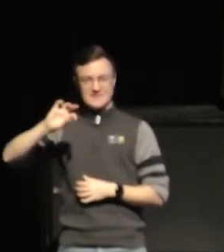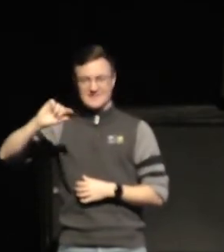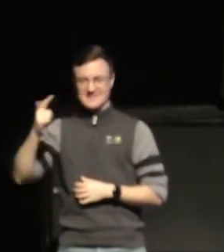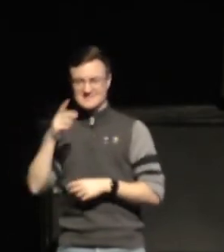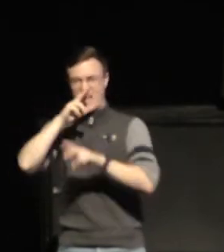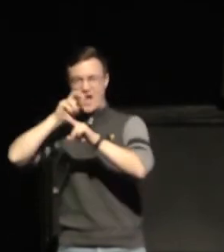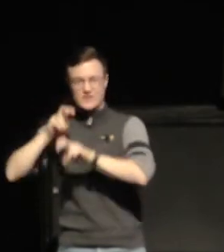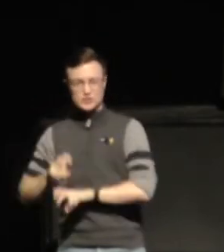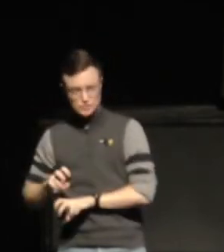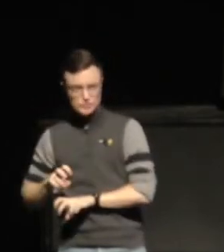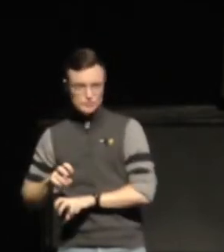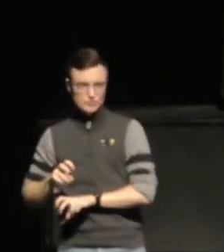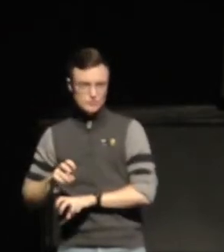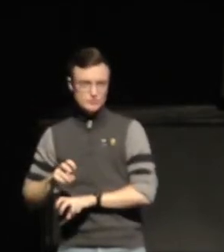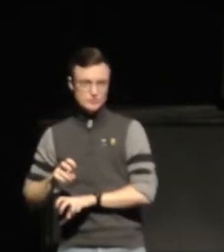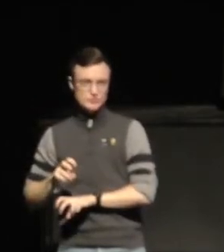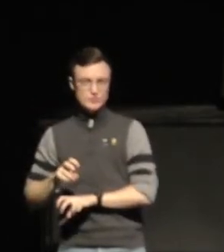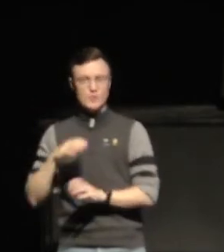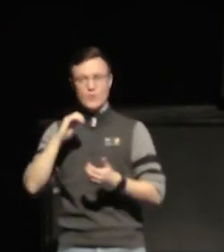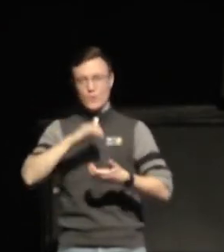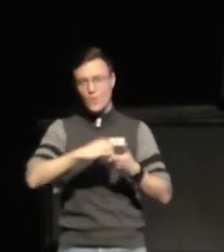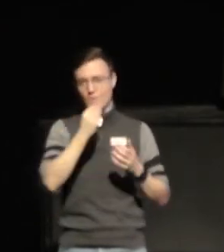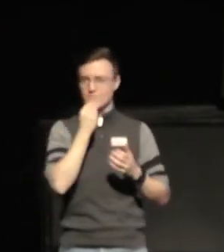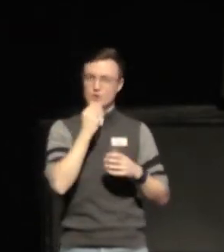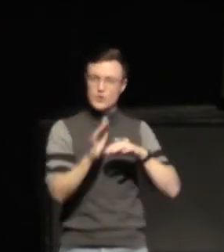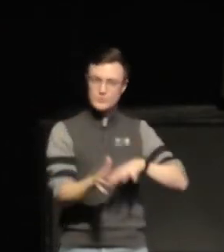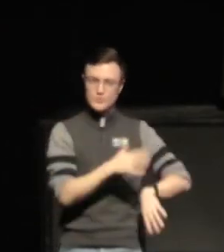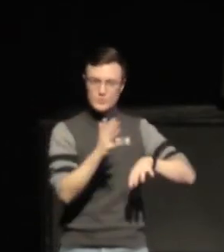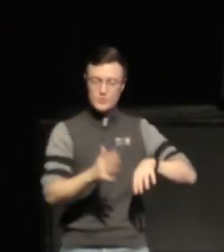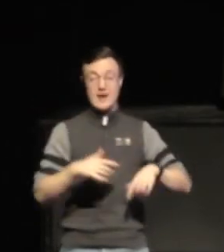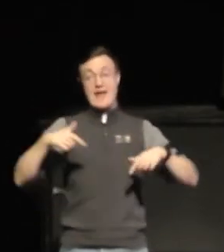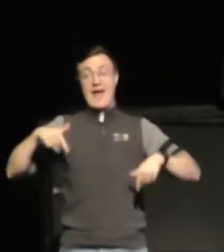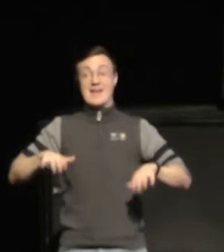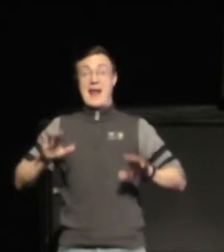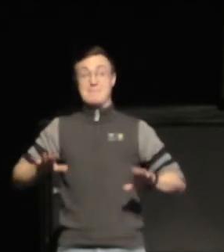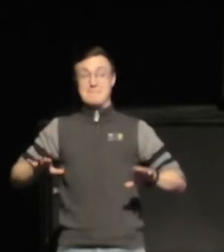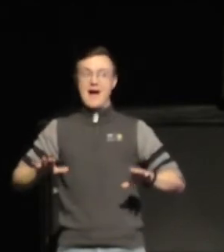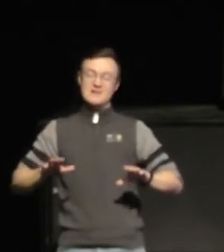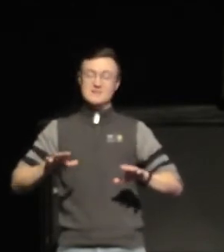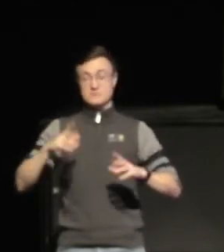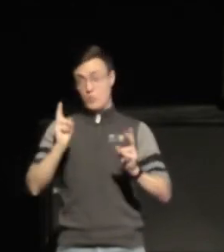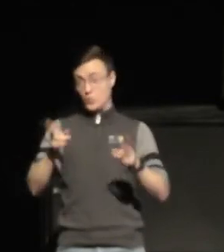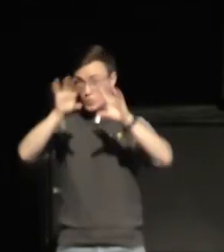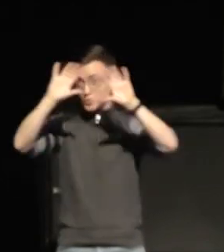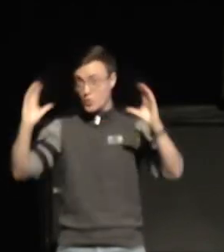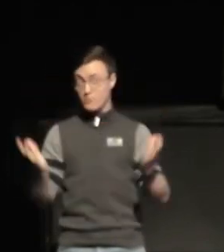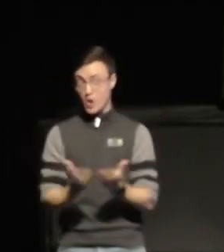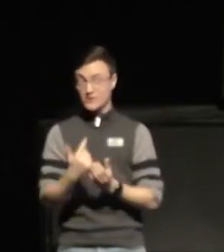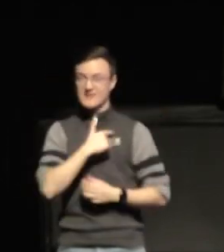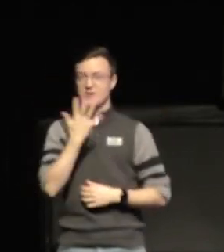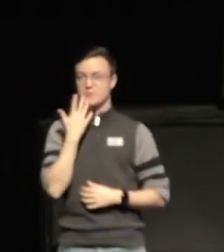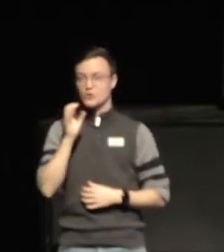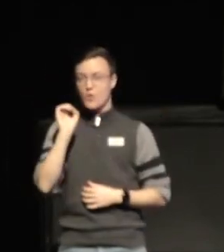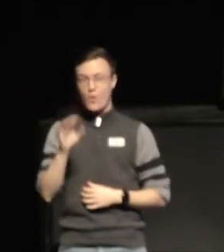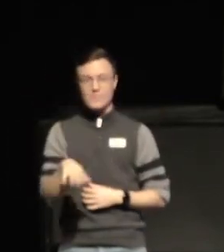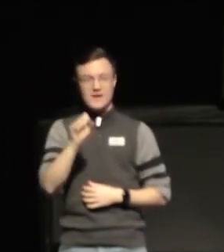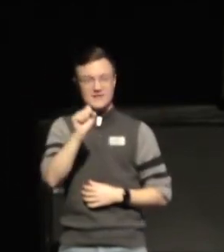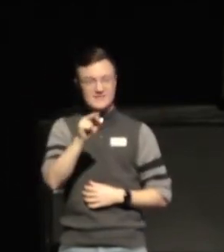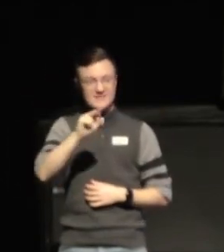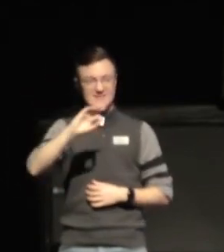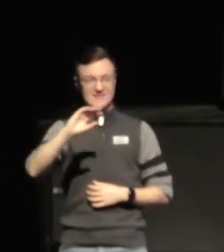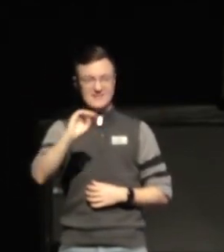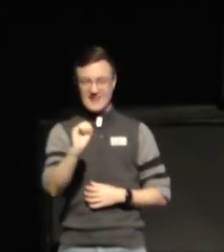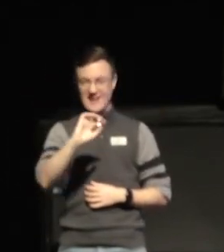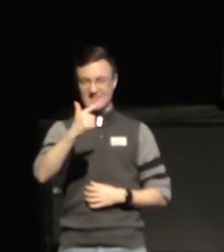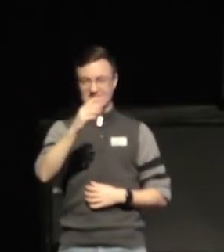feminist analysis. I mean, here at home we talk about, and globally now we talk about Greta